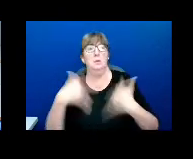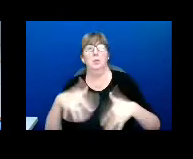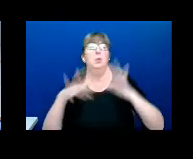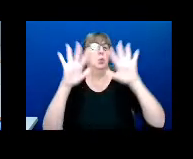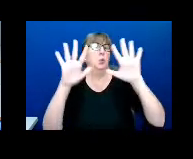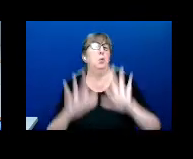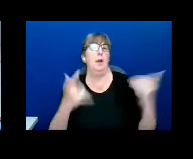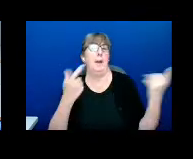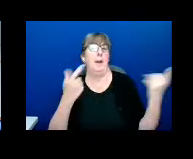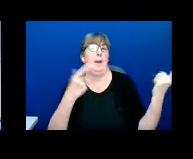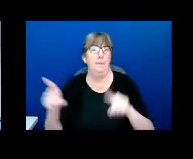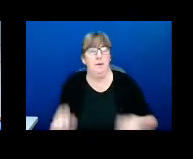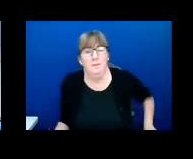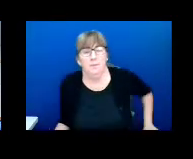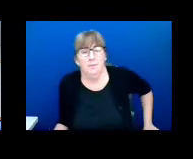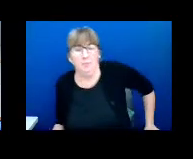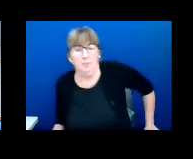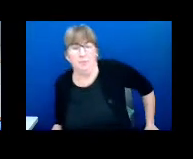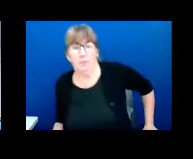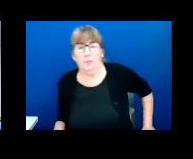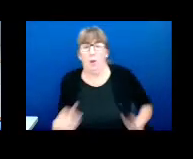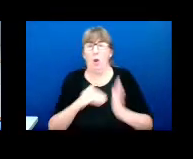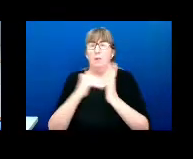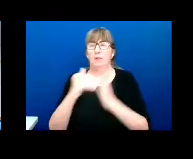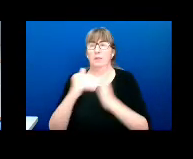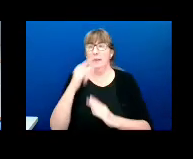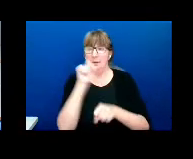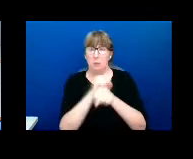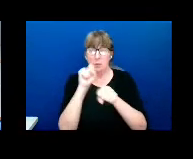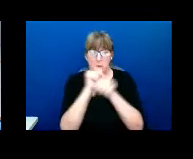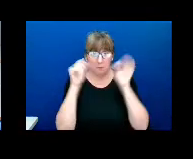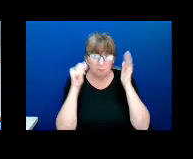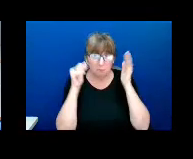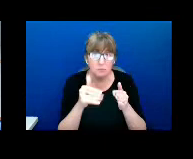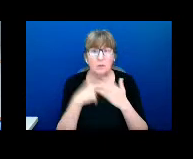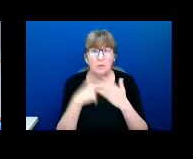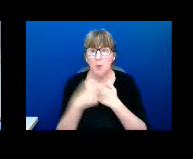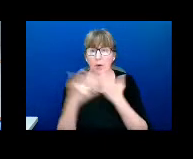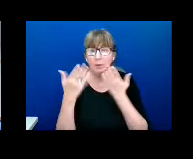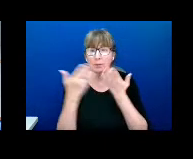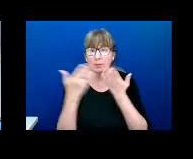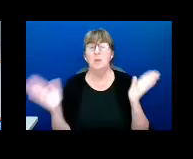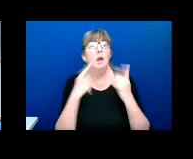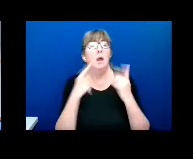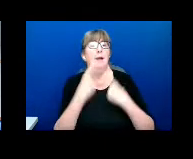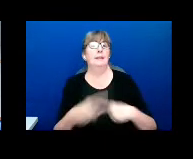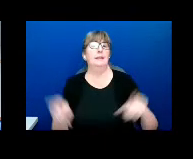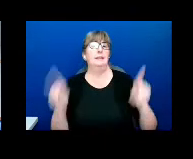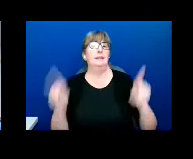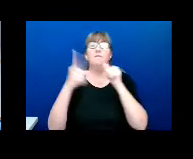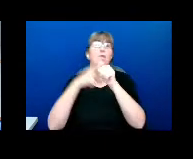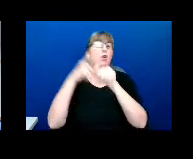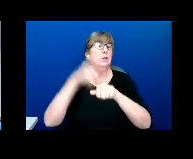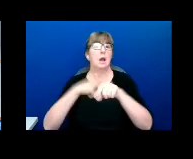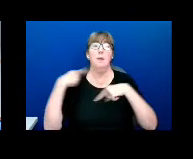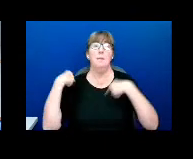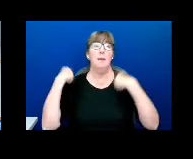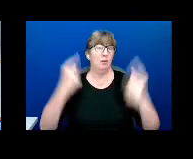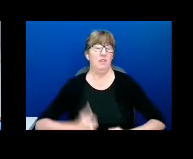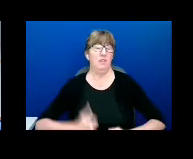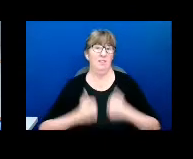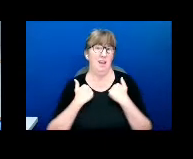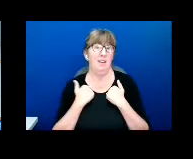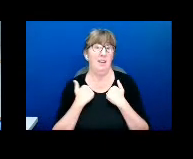often the kids that we work with in these programs are succeeding for the first time ever when they're out on the job.